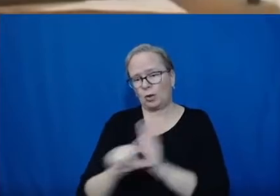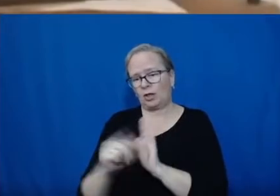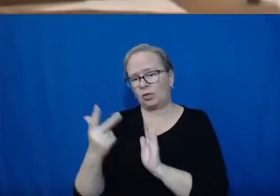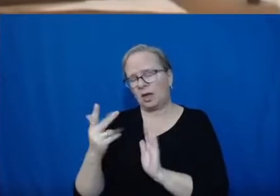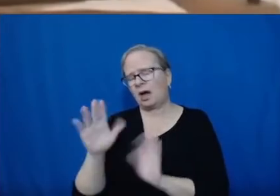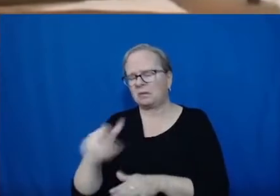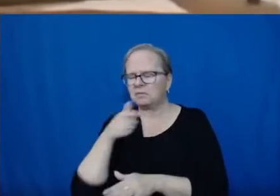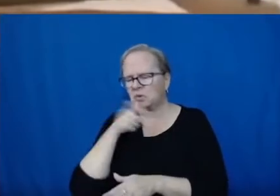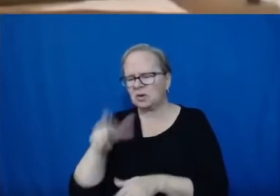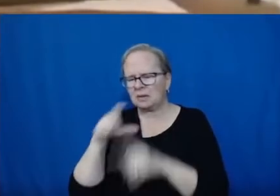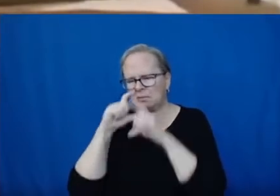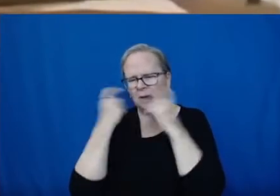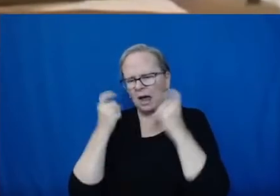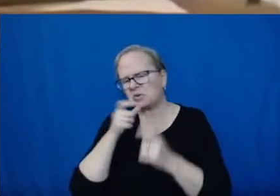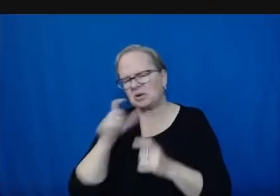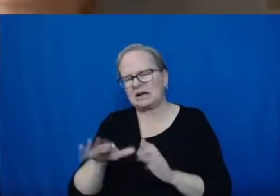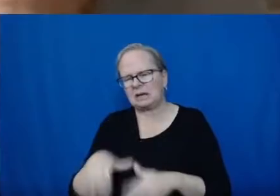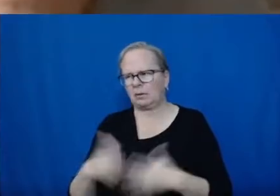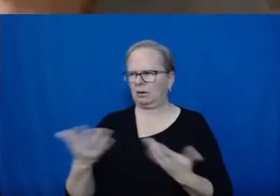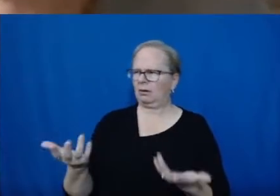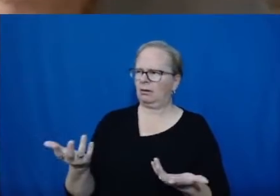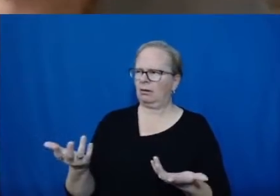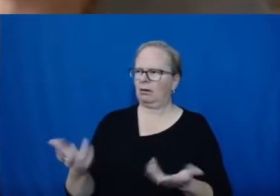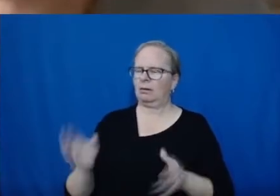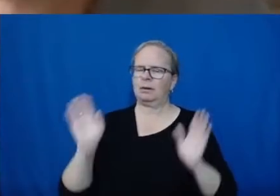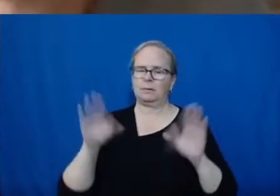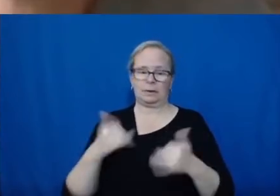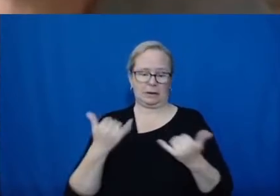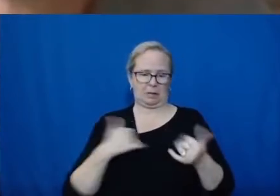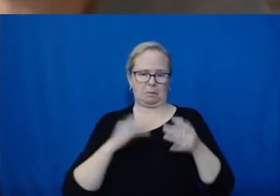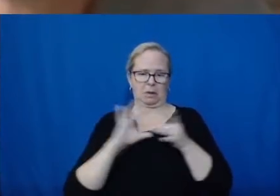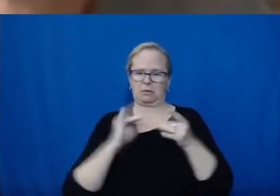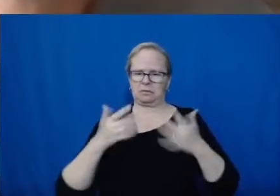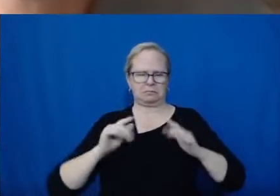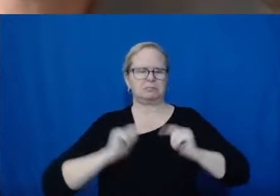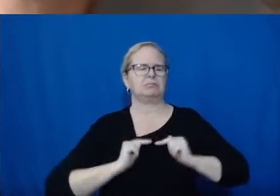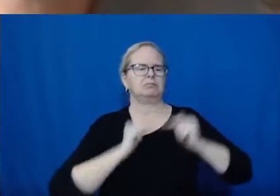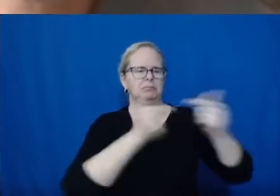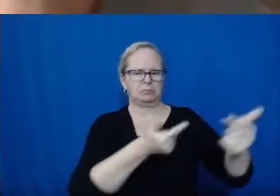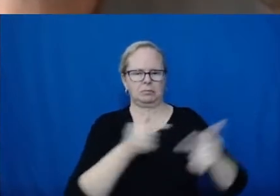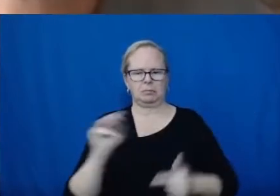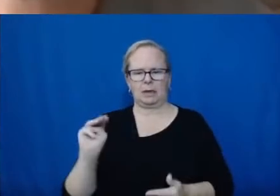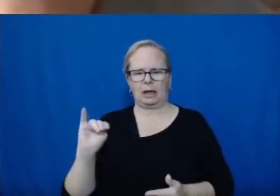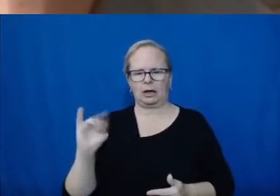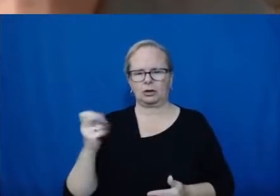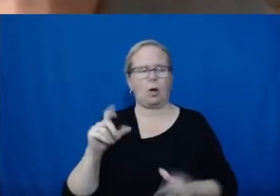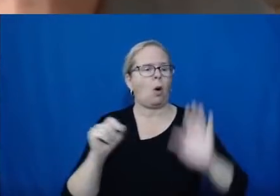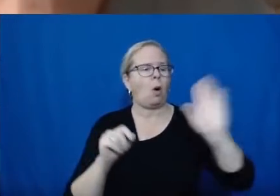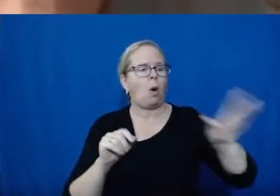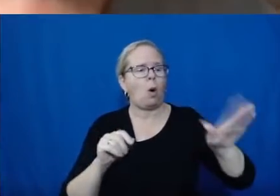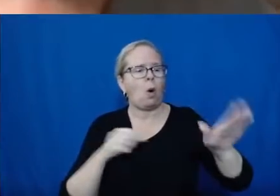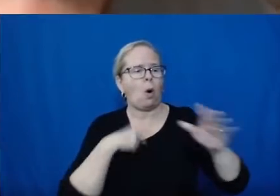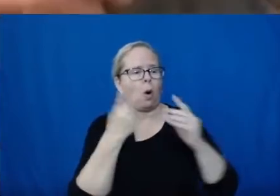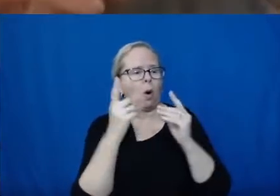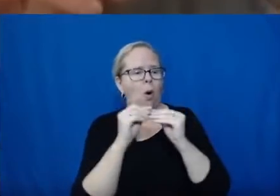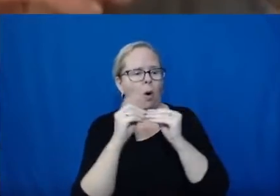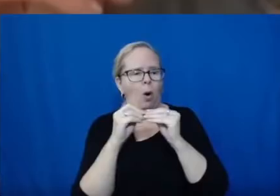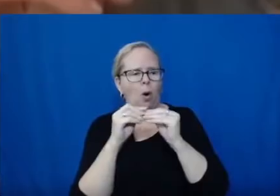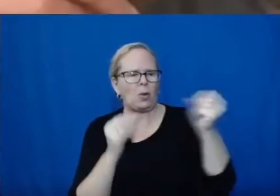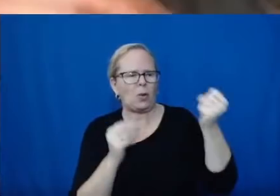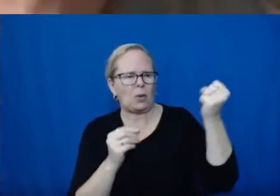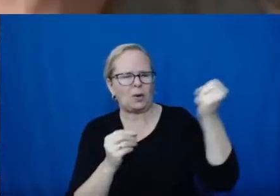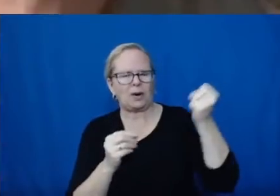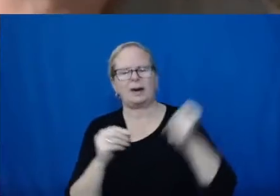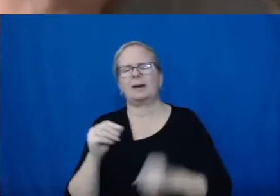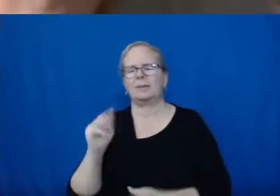And I think that's all I have to say. I'm going to turn it back to Michelle for our panel. Oh, you know what? I have one more thing to say, Michelle, if that's